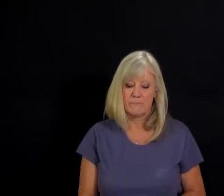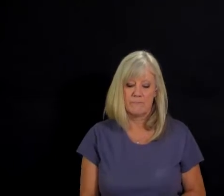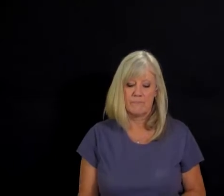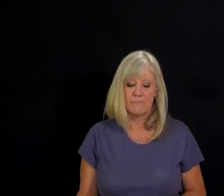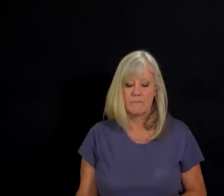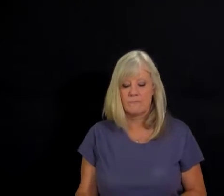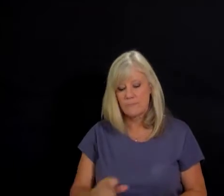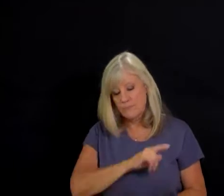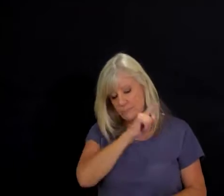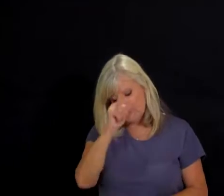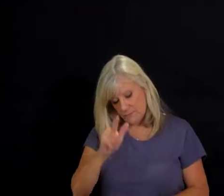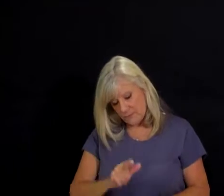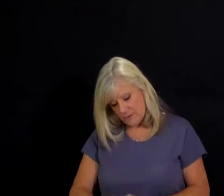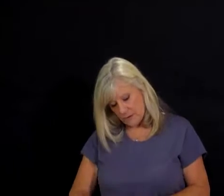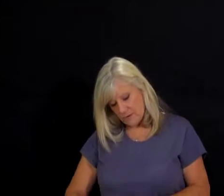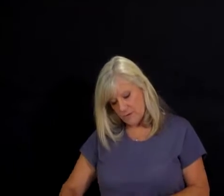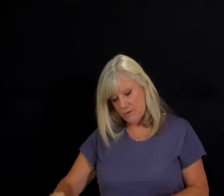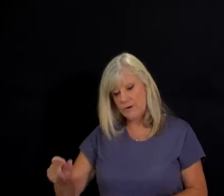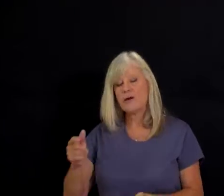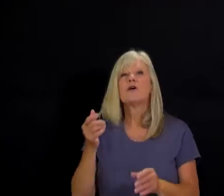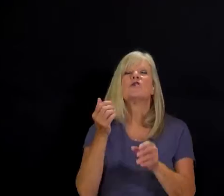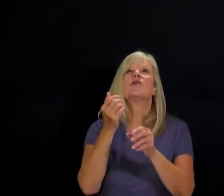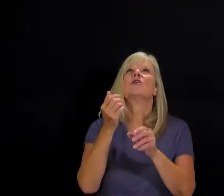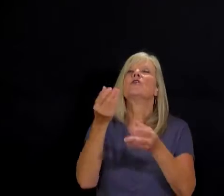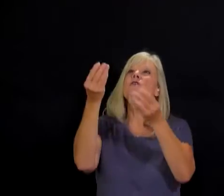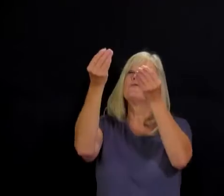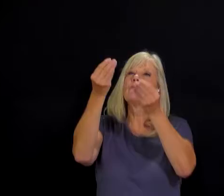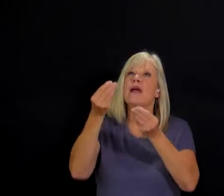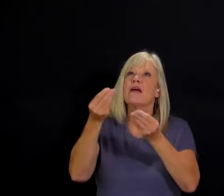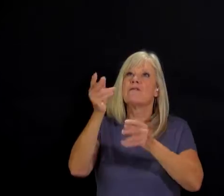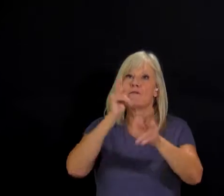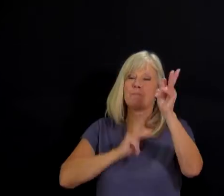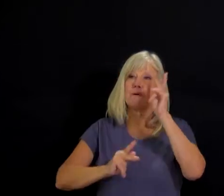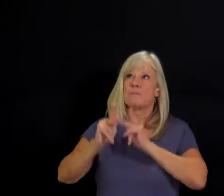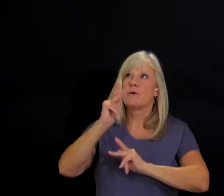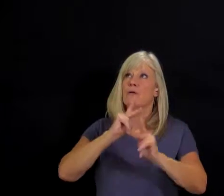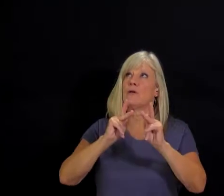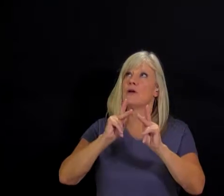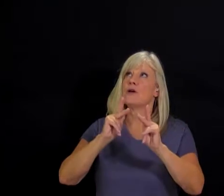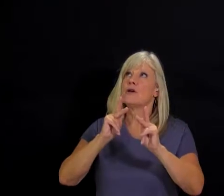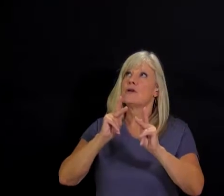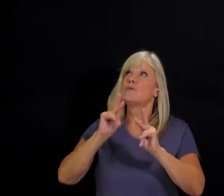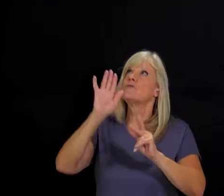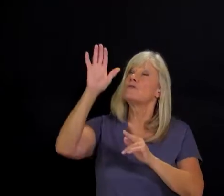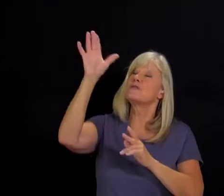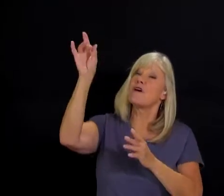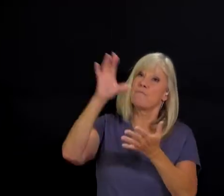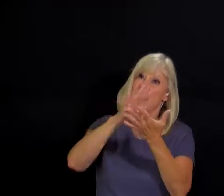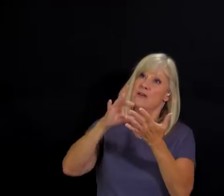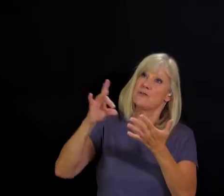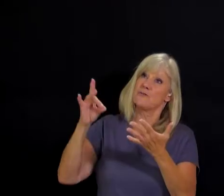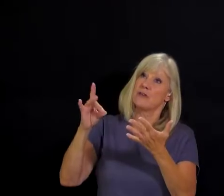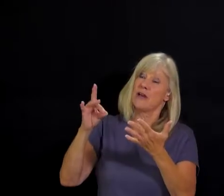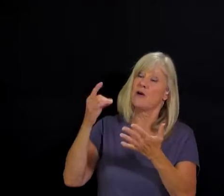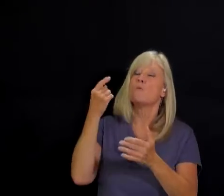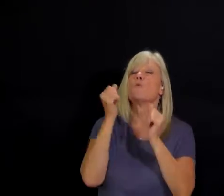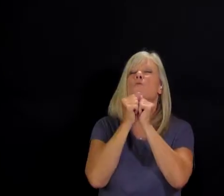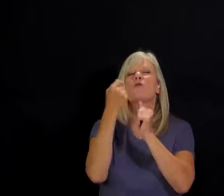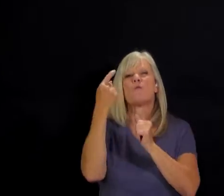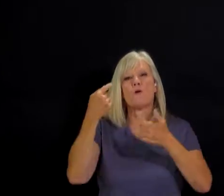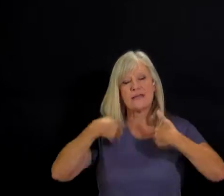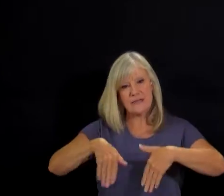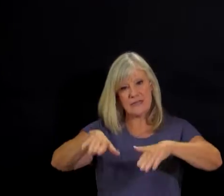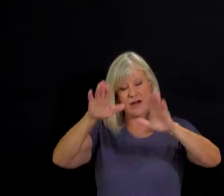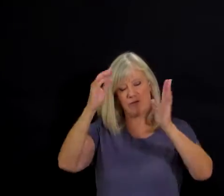O Lord, who gained for yourself a people by adoption through the one sacrifice offered once for all,